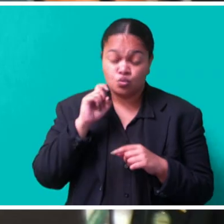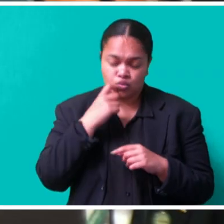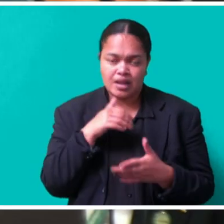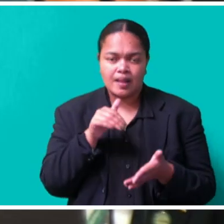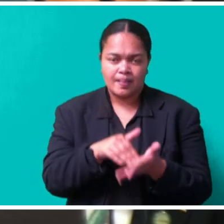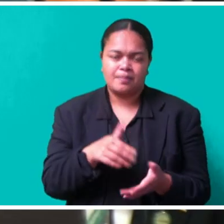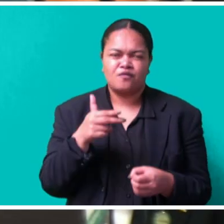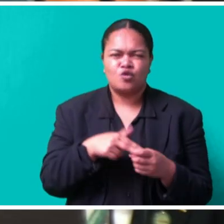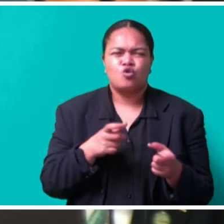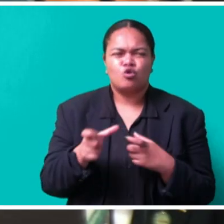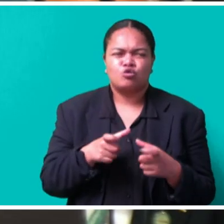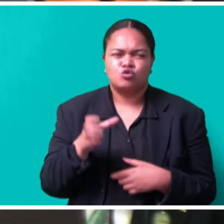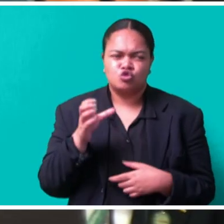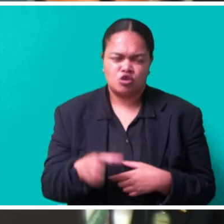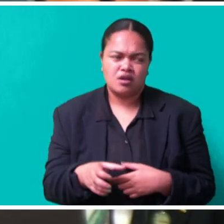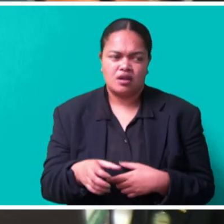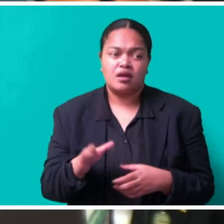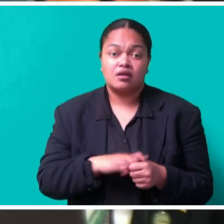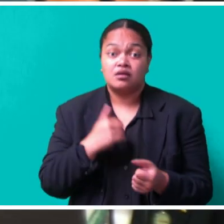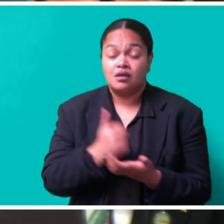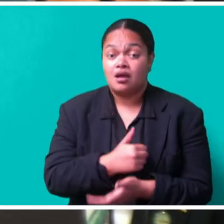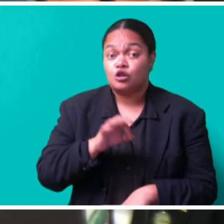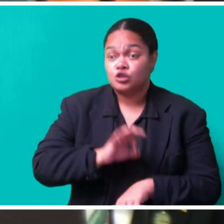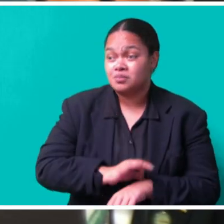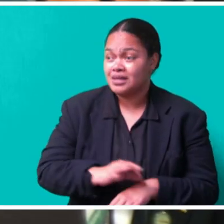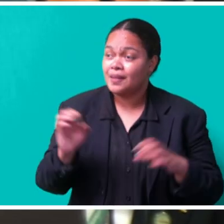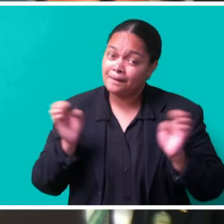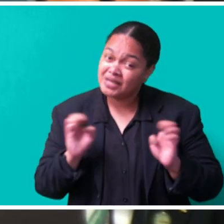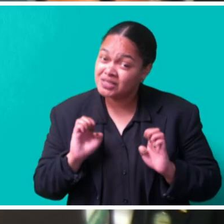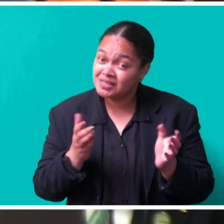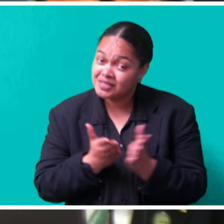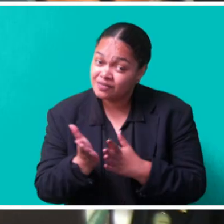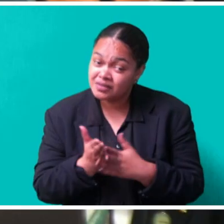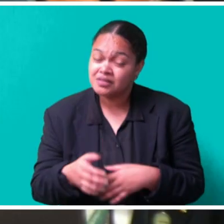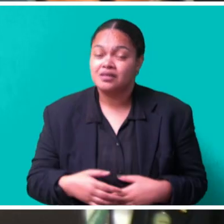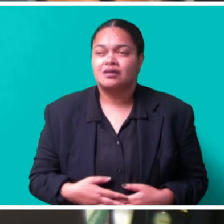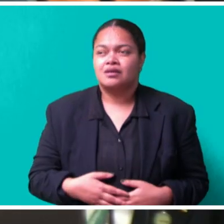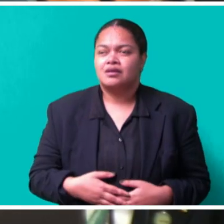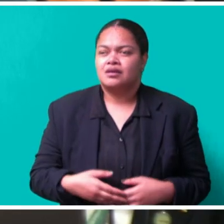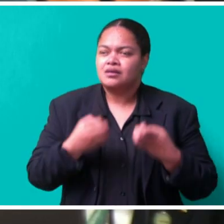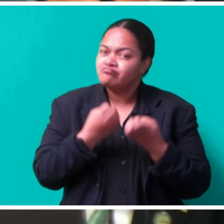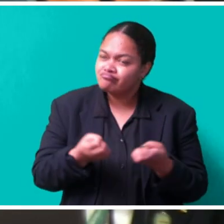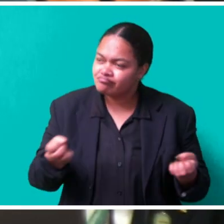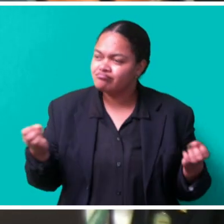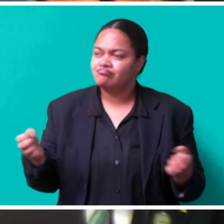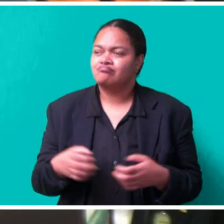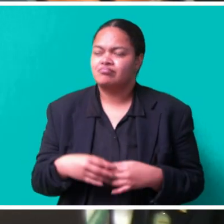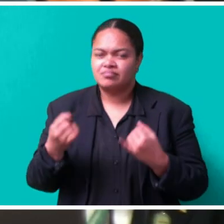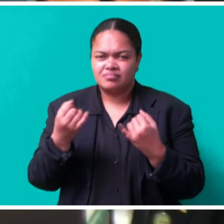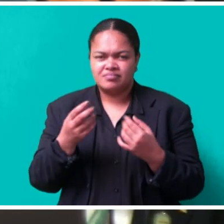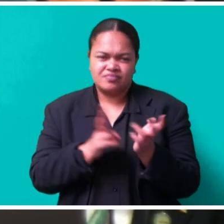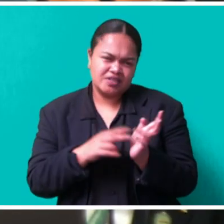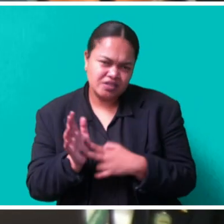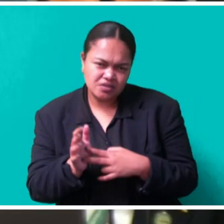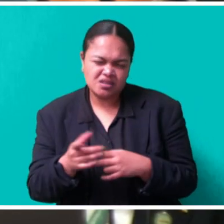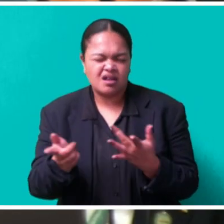fuel controller in ensuring that hospitals, emergency services, utilities, maritime links, transport networks, and other